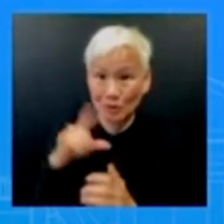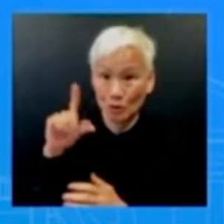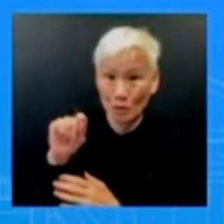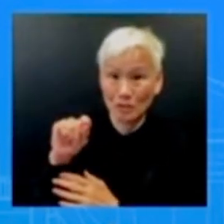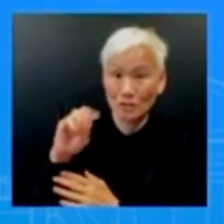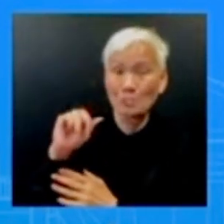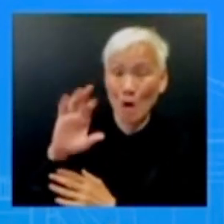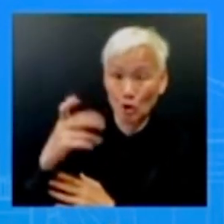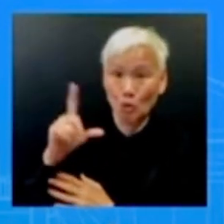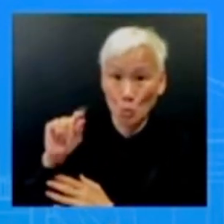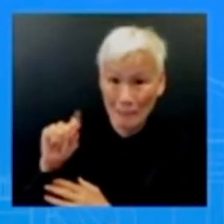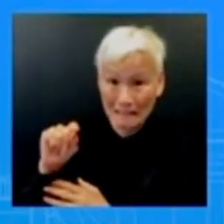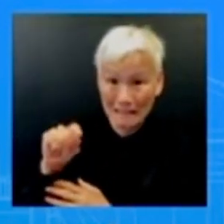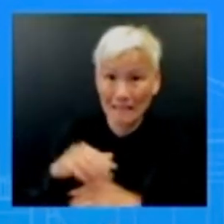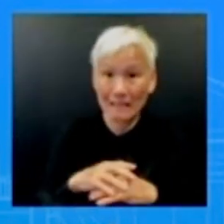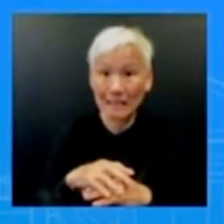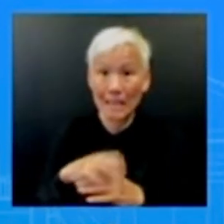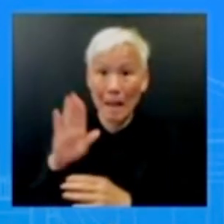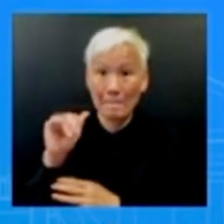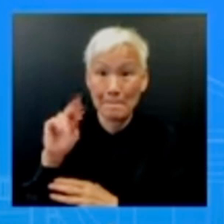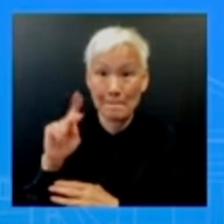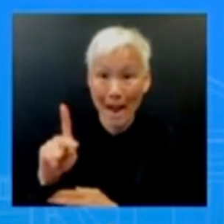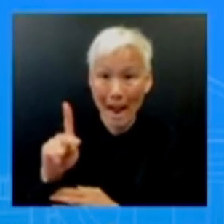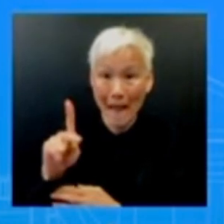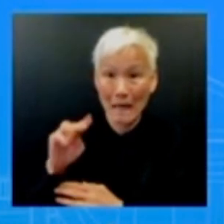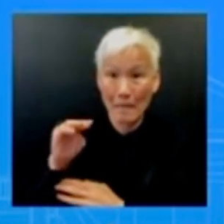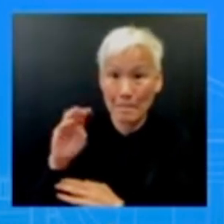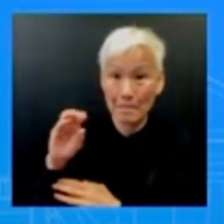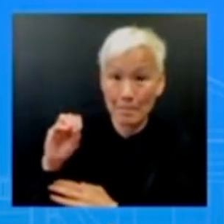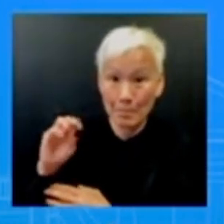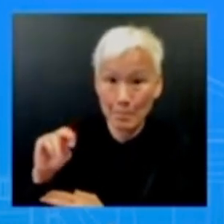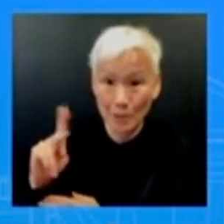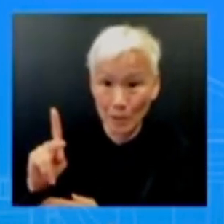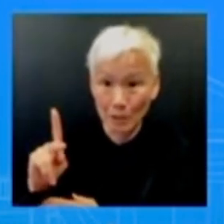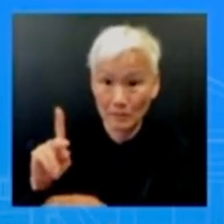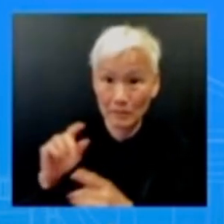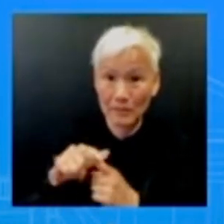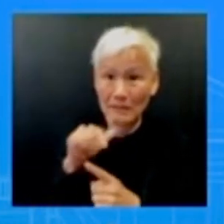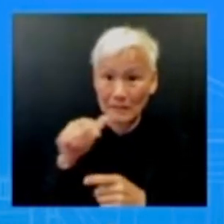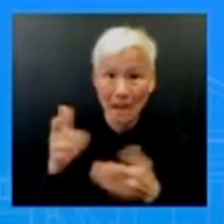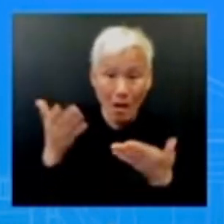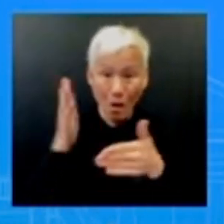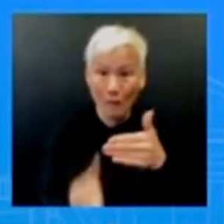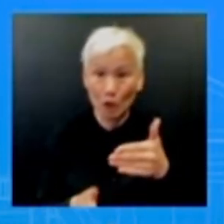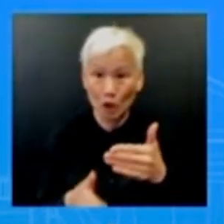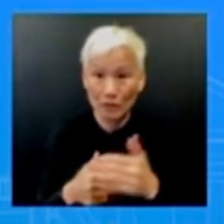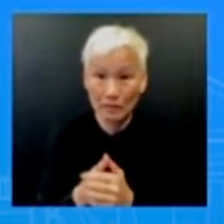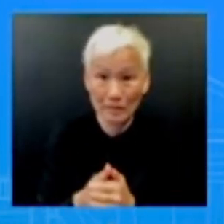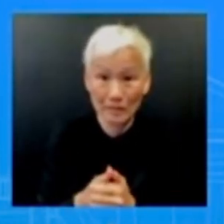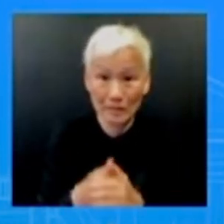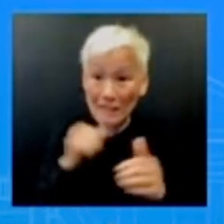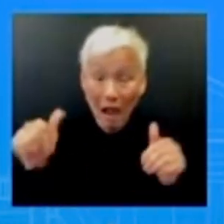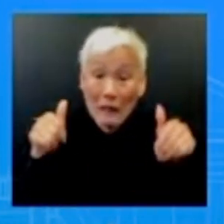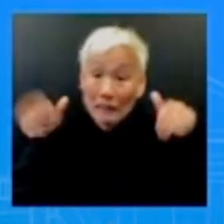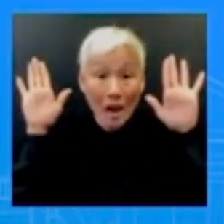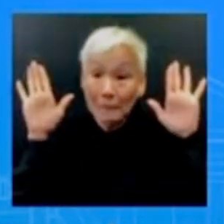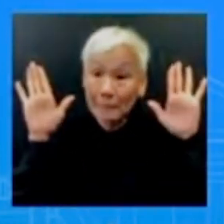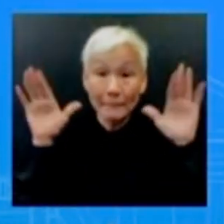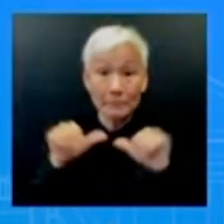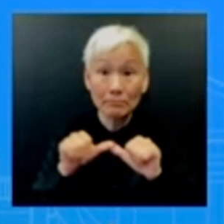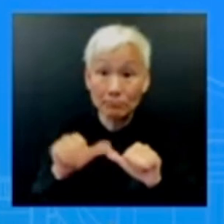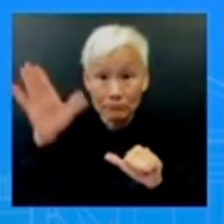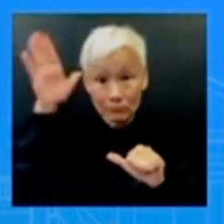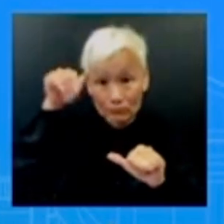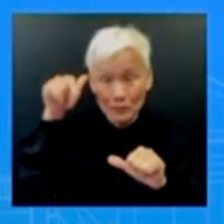hands. Now, they're fighting over it, but the Ukrainians aren't giving up on it. And all the while, we are working to make sure,